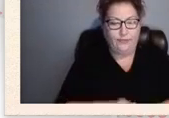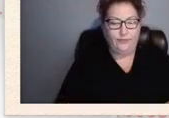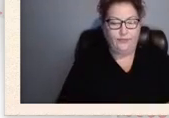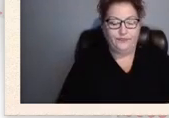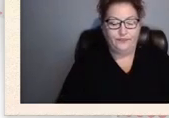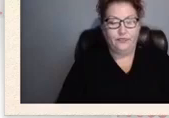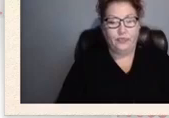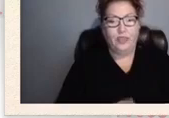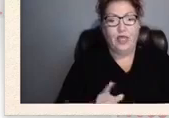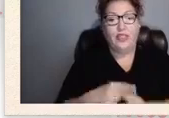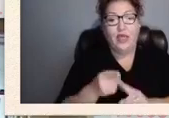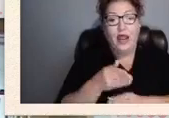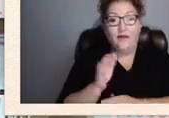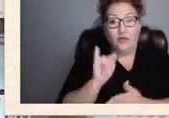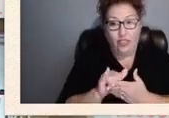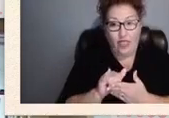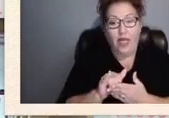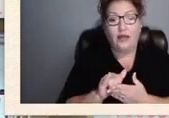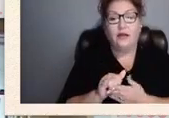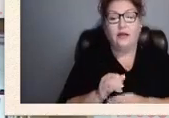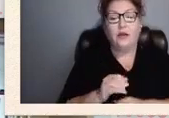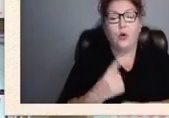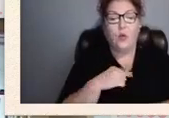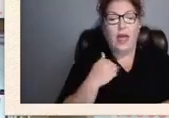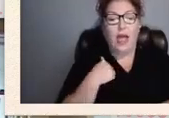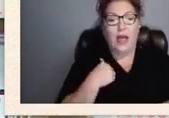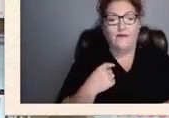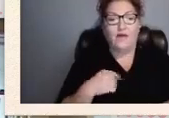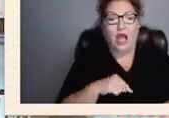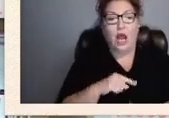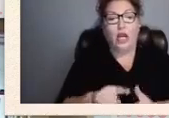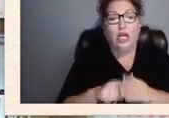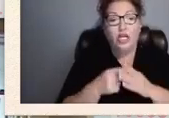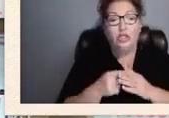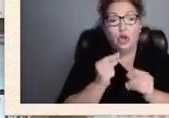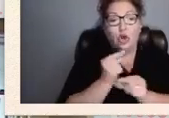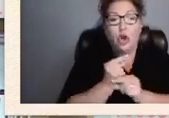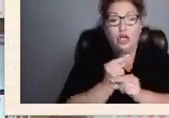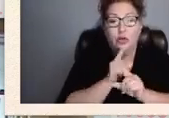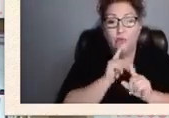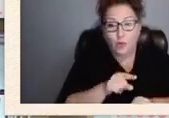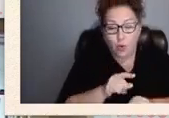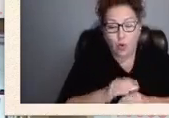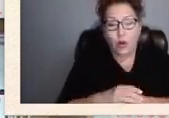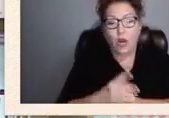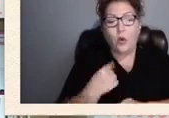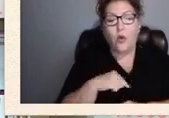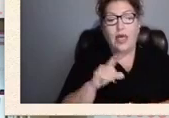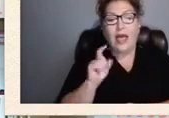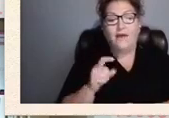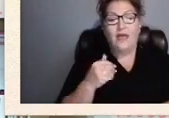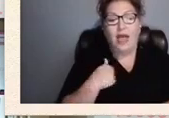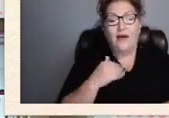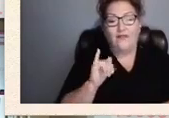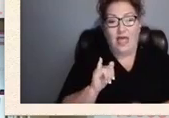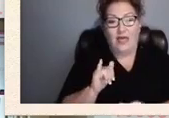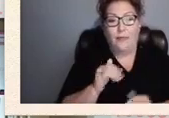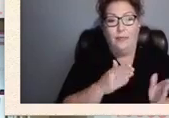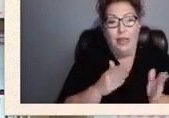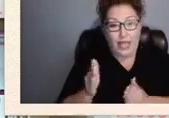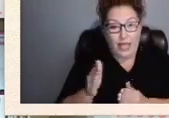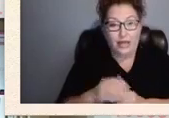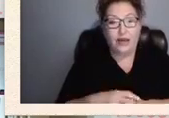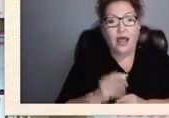Then after that point in period of time, we have our initial guardianship report. So we have to have the initial guardianship plan and a